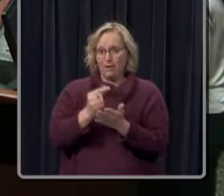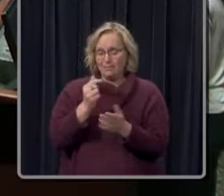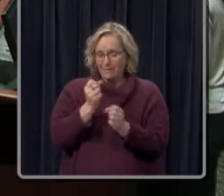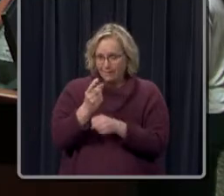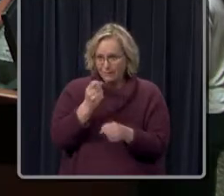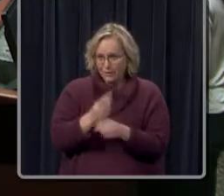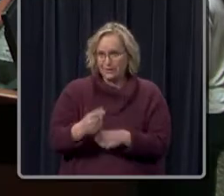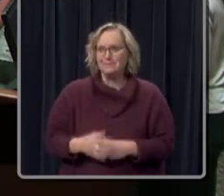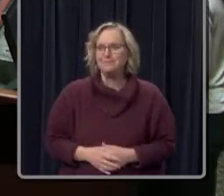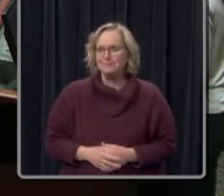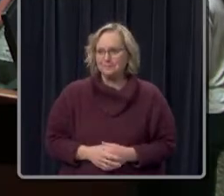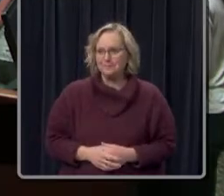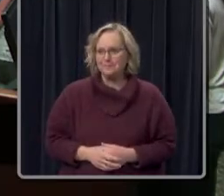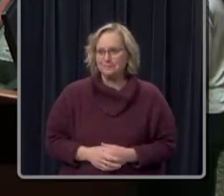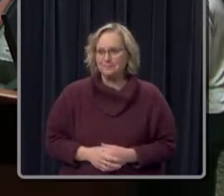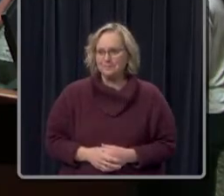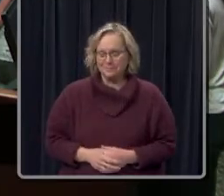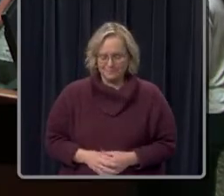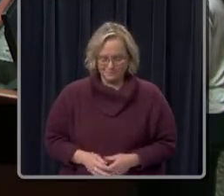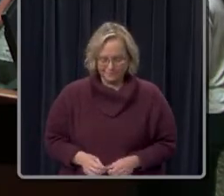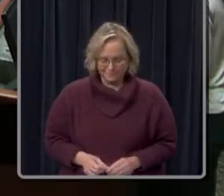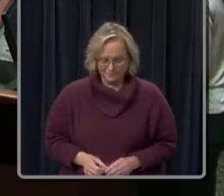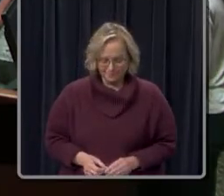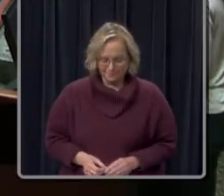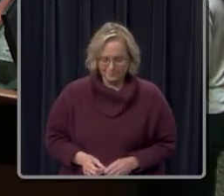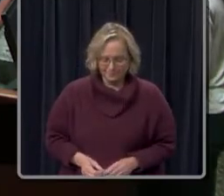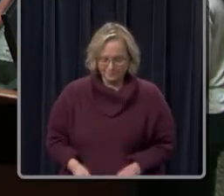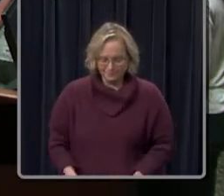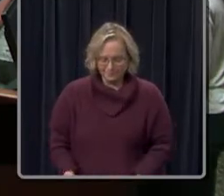Rod, how are you? Good to see you.